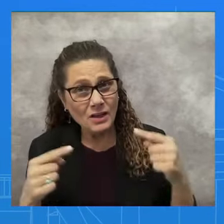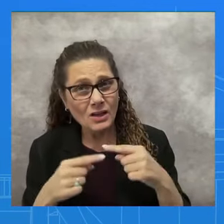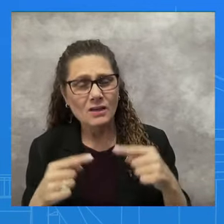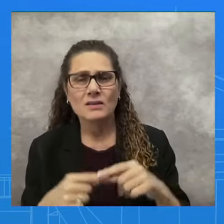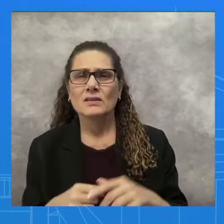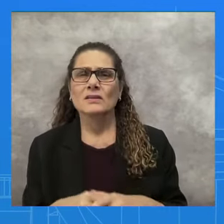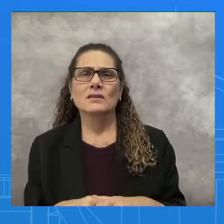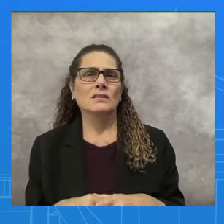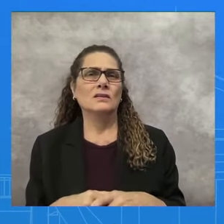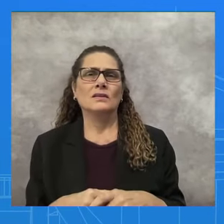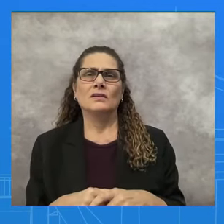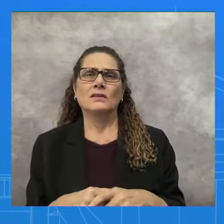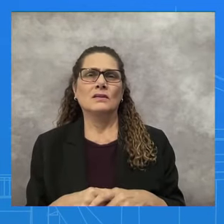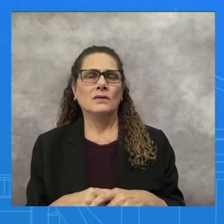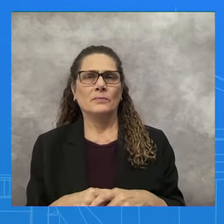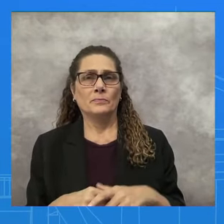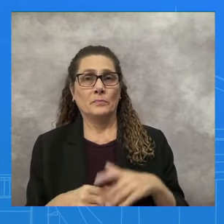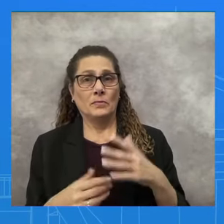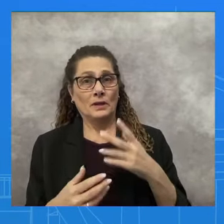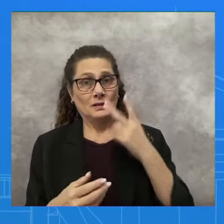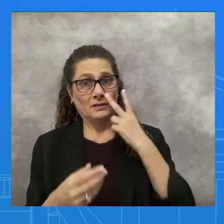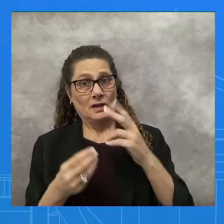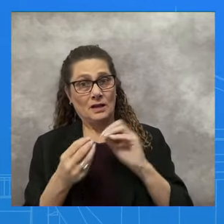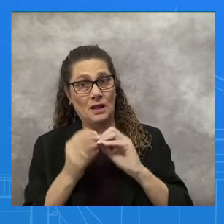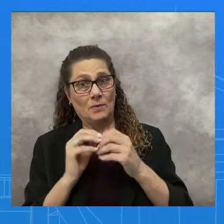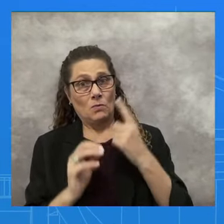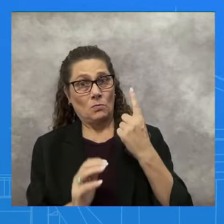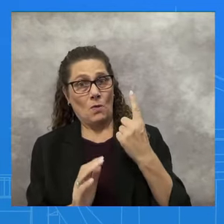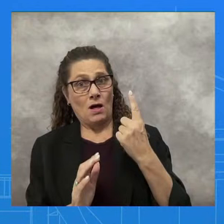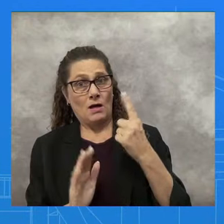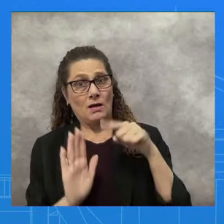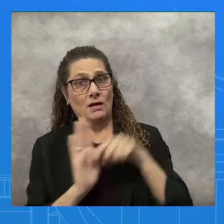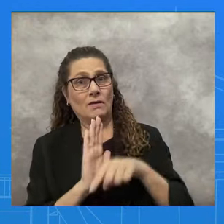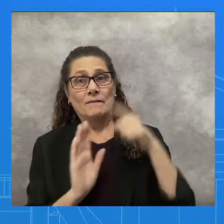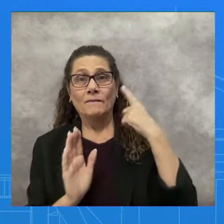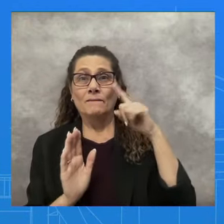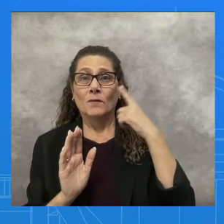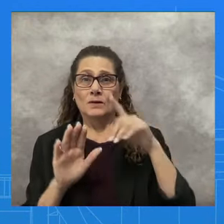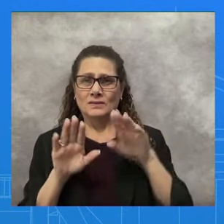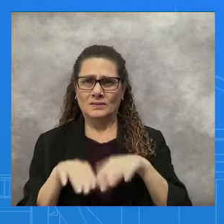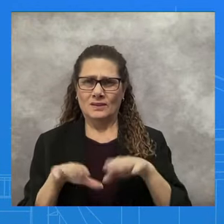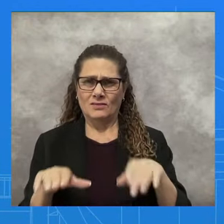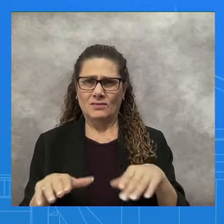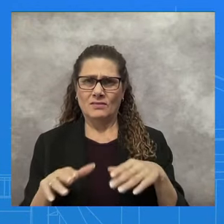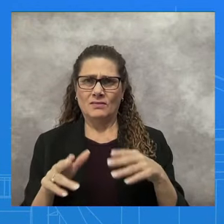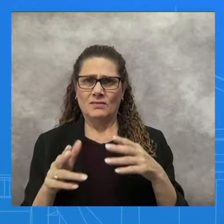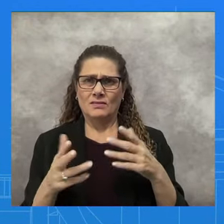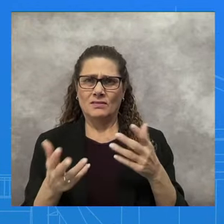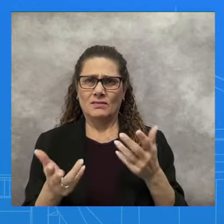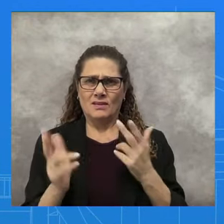violence is the number one killer of our kids here in the U.S., that's not okay.